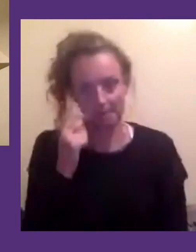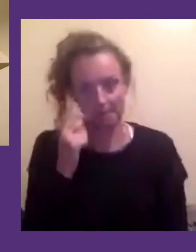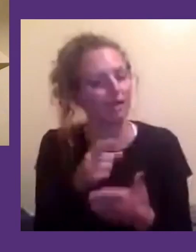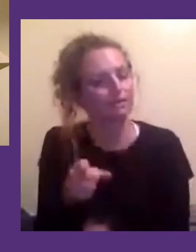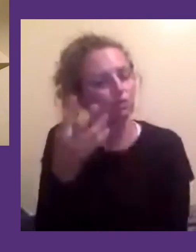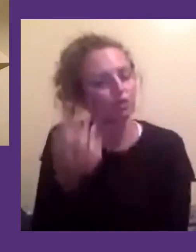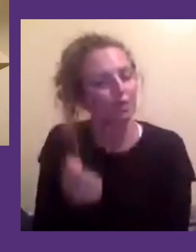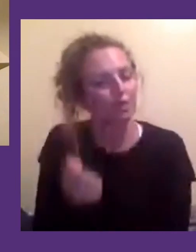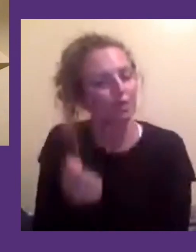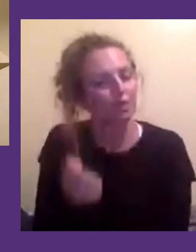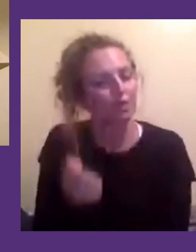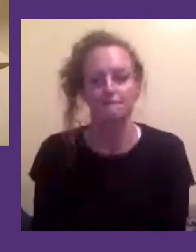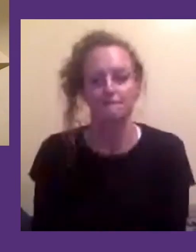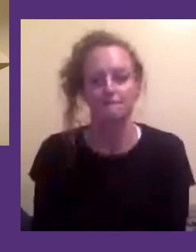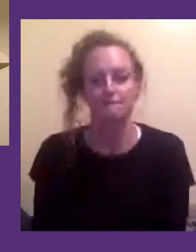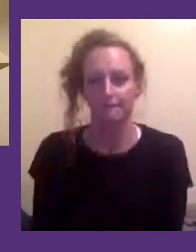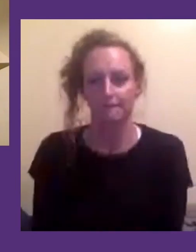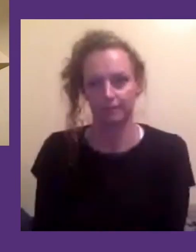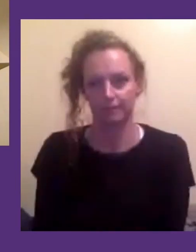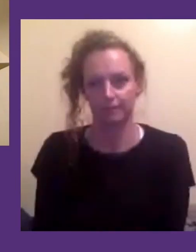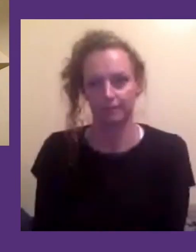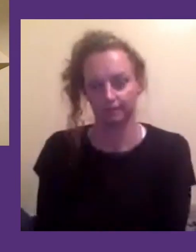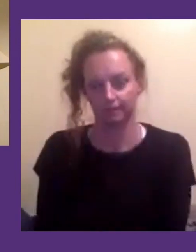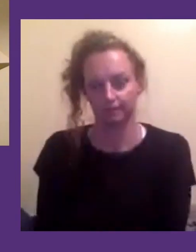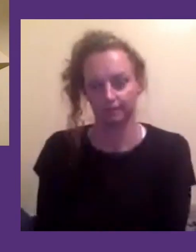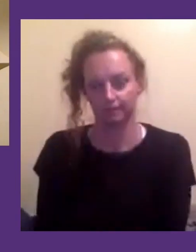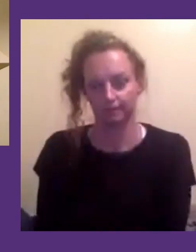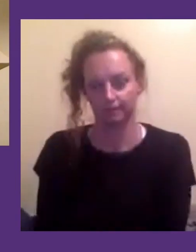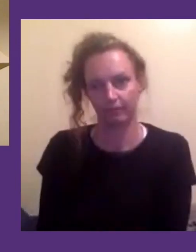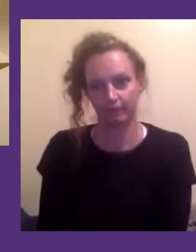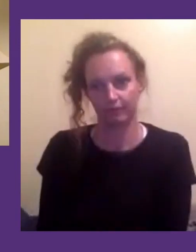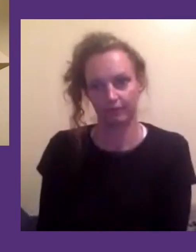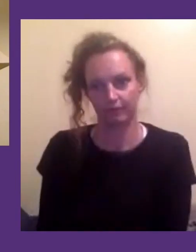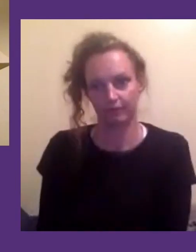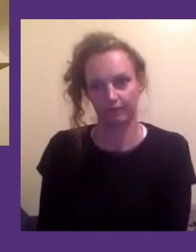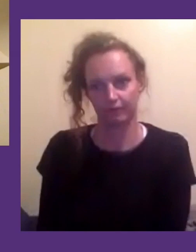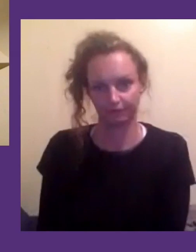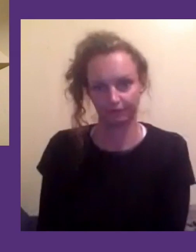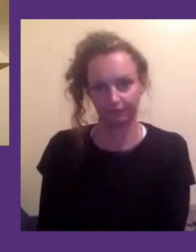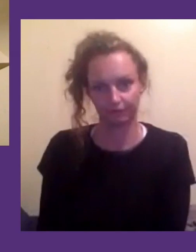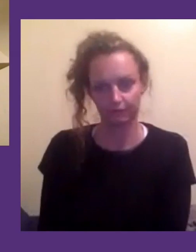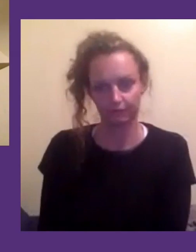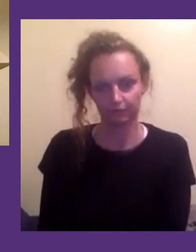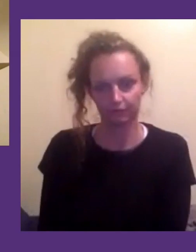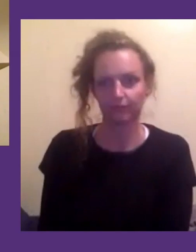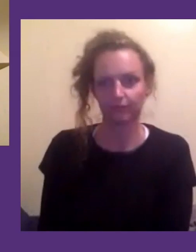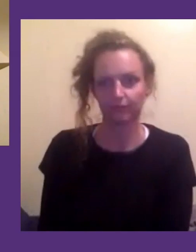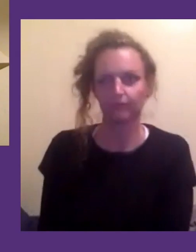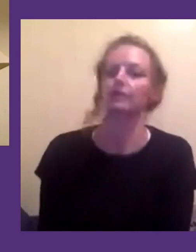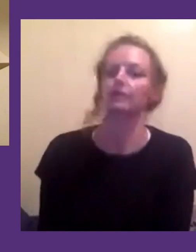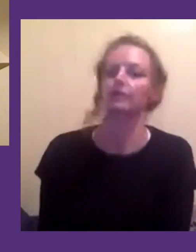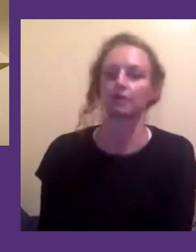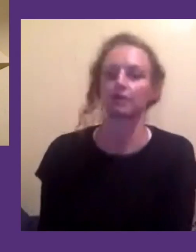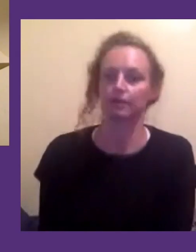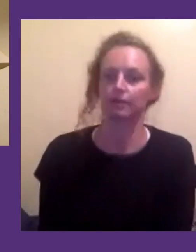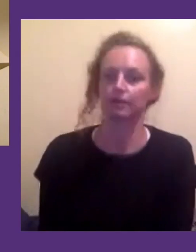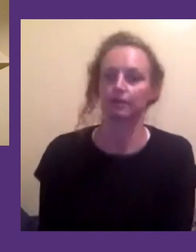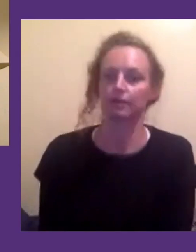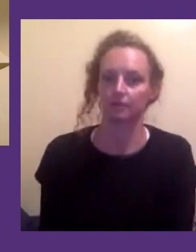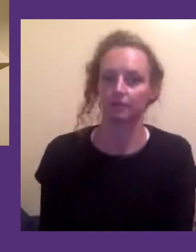that we deserve? Well, I think a key part of it is allowing